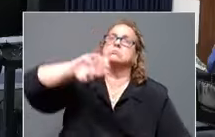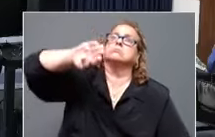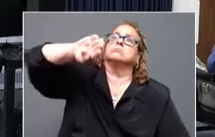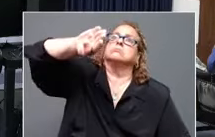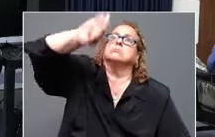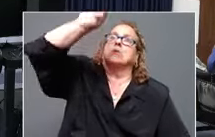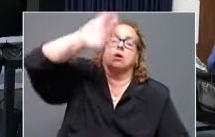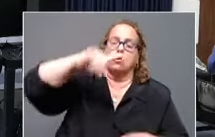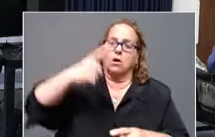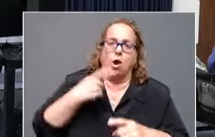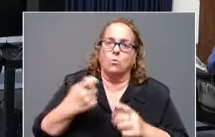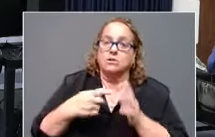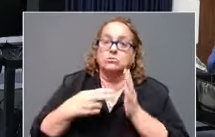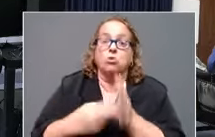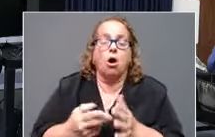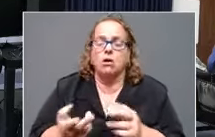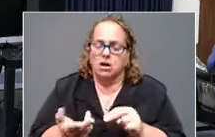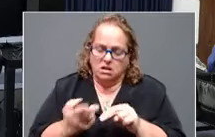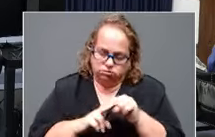for today